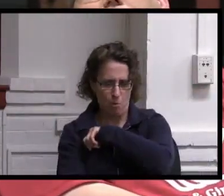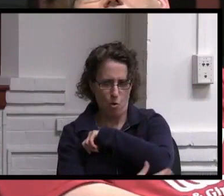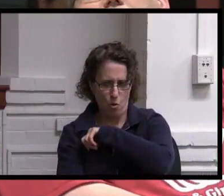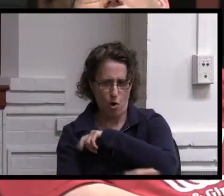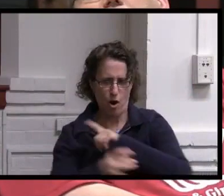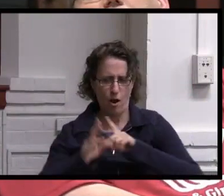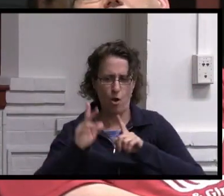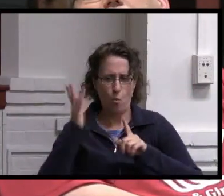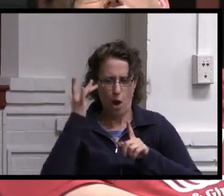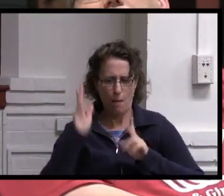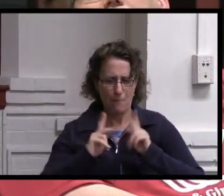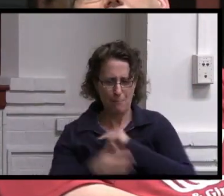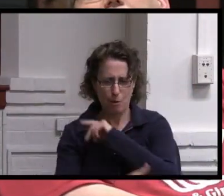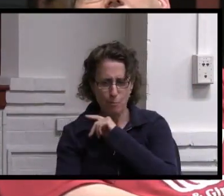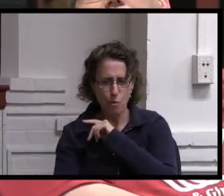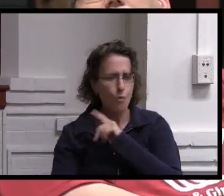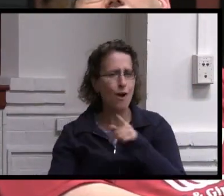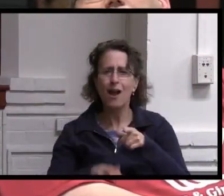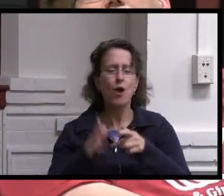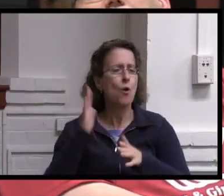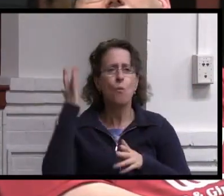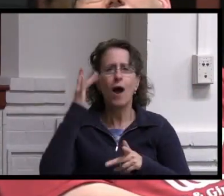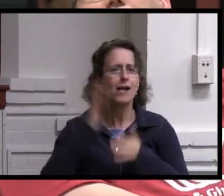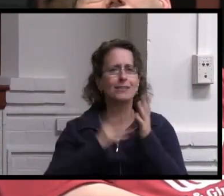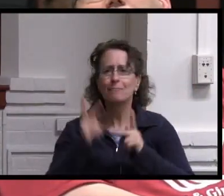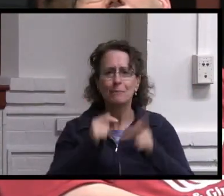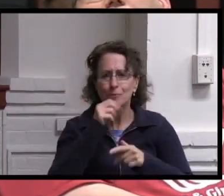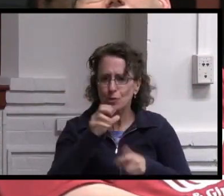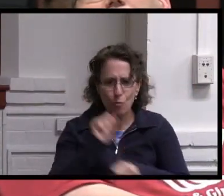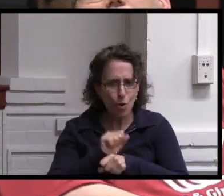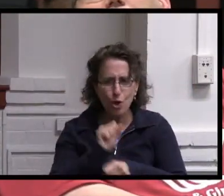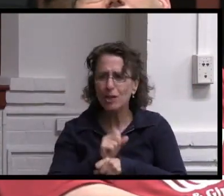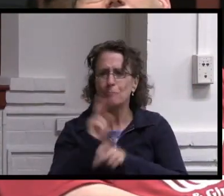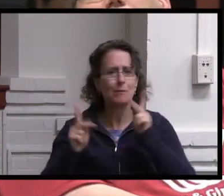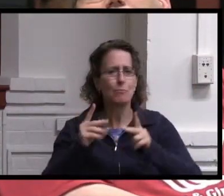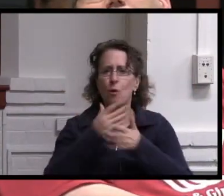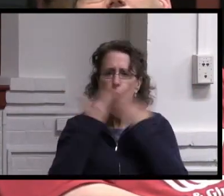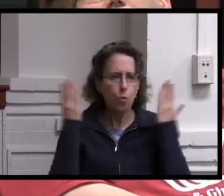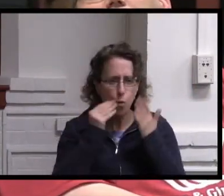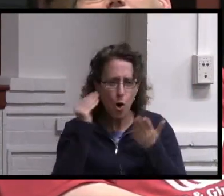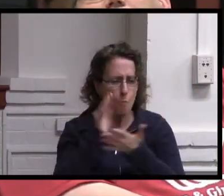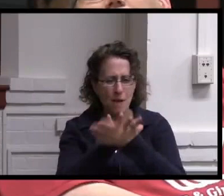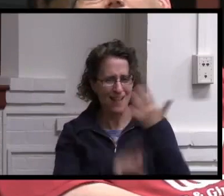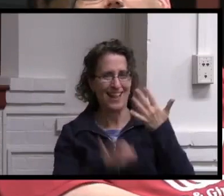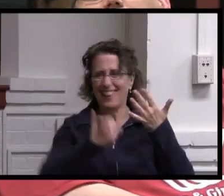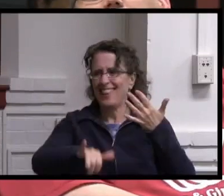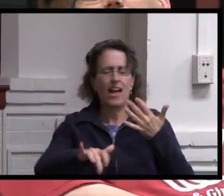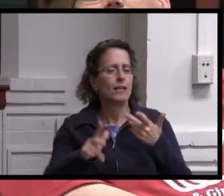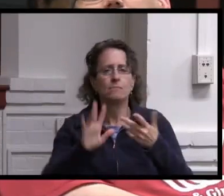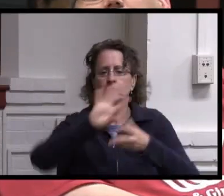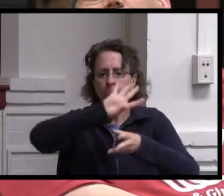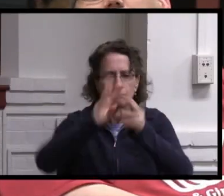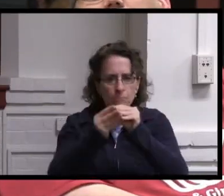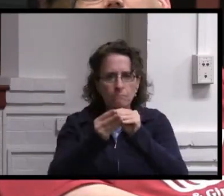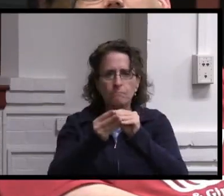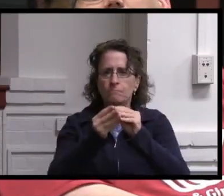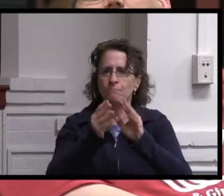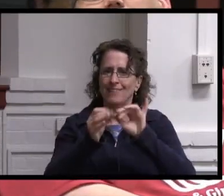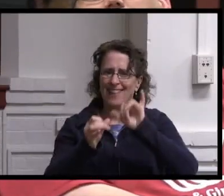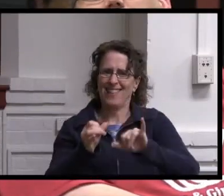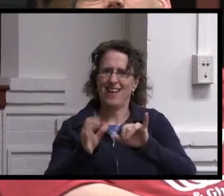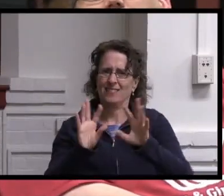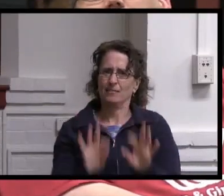with money and with poverty and income inequality, and we'll be more comfortable talking about it in these